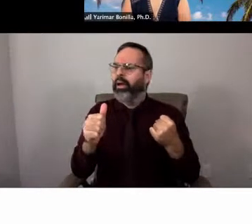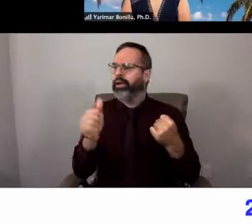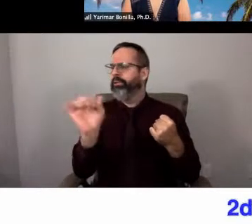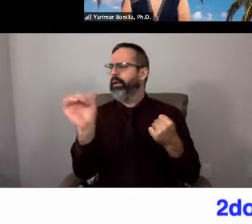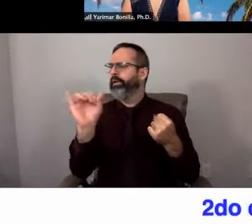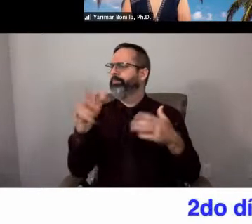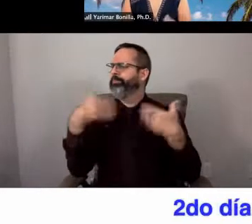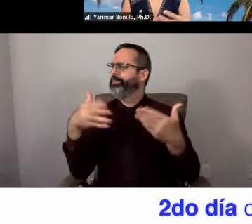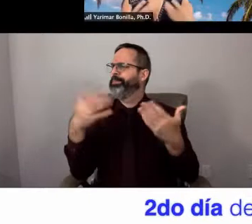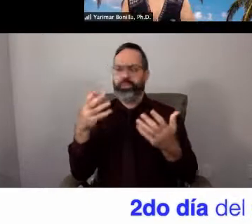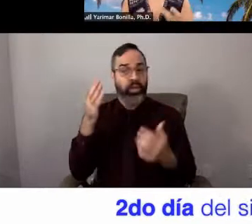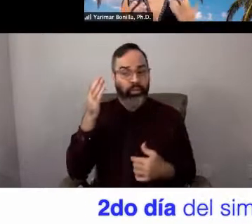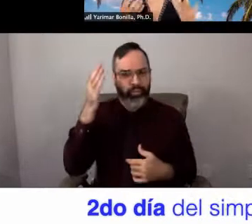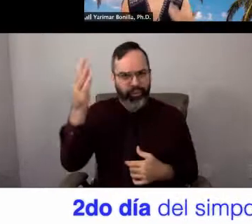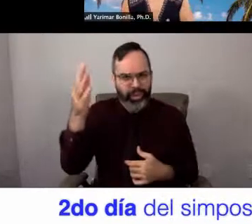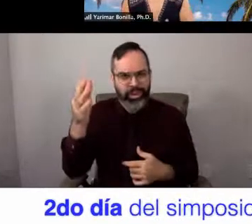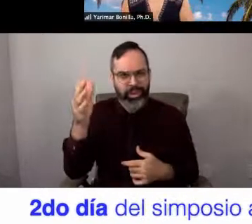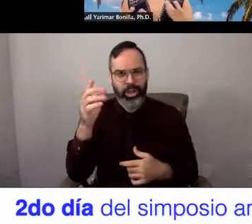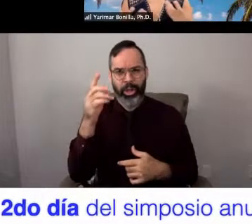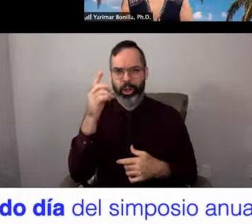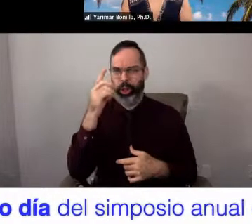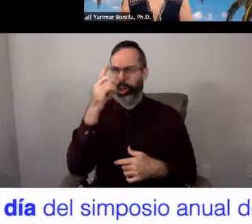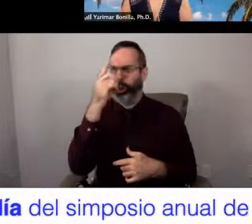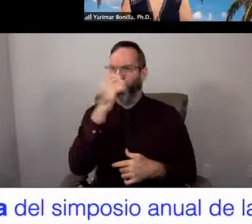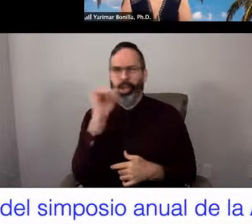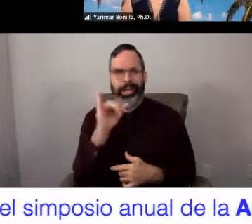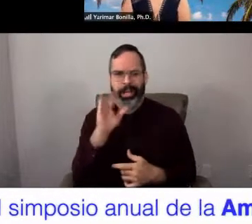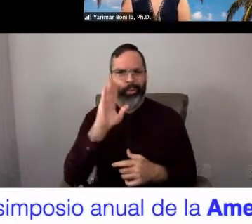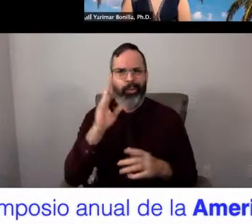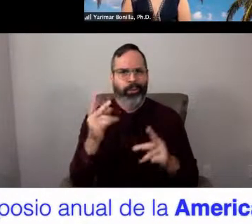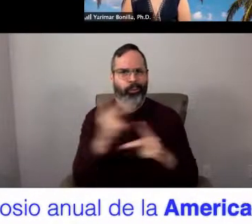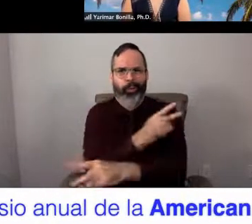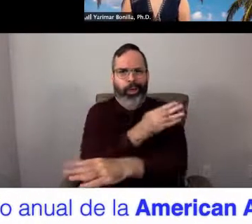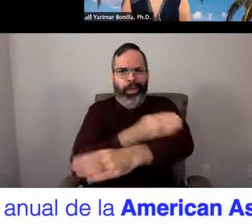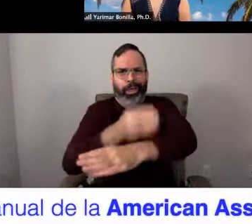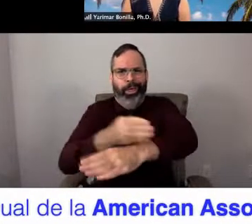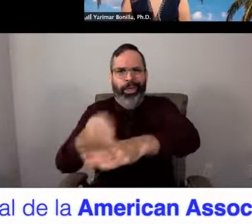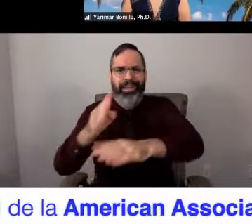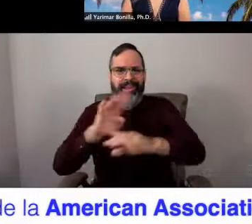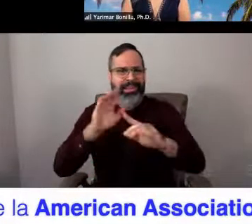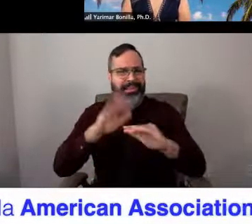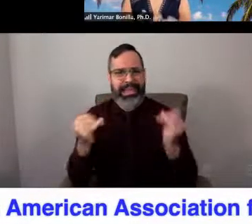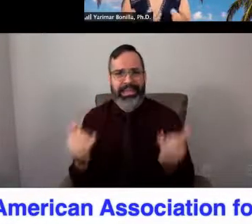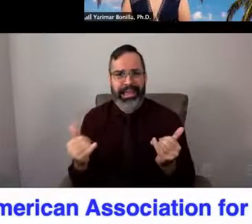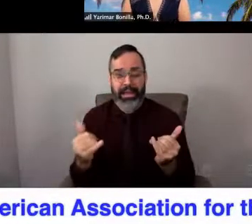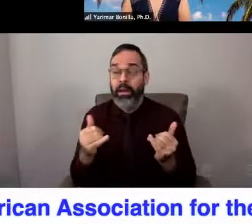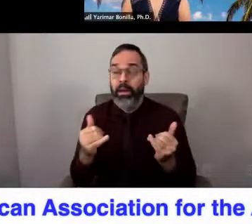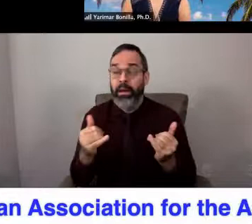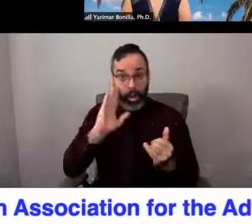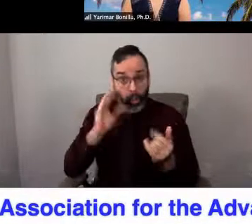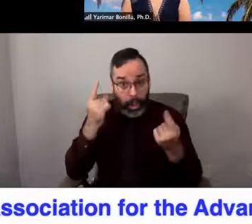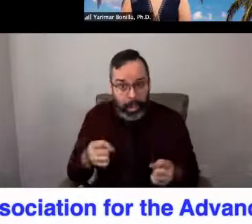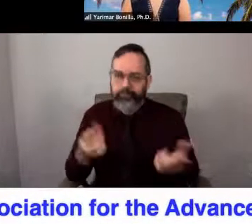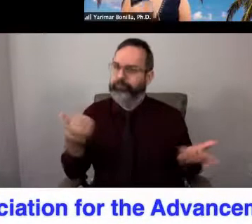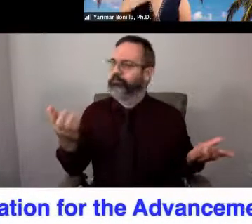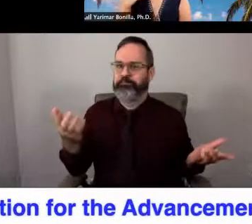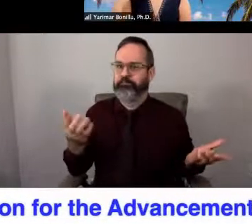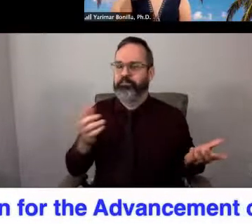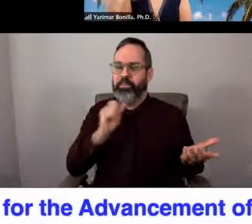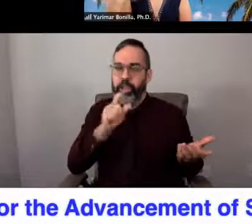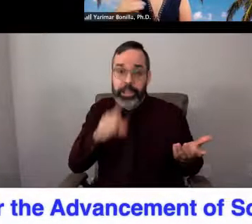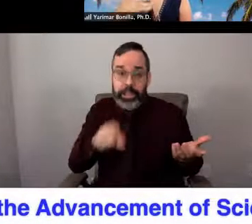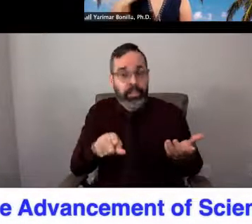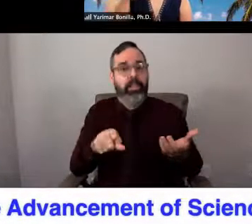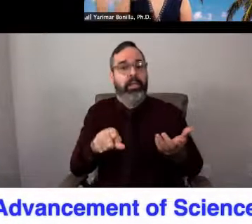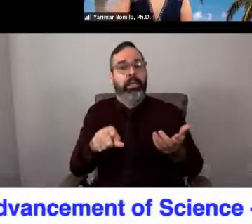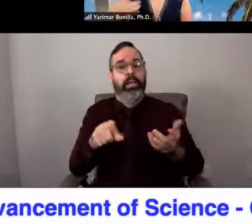the future looks like it's going to be worse than the present, you know, and that was not always the case for our parents. You know, the future